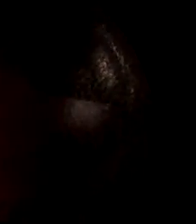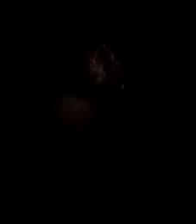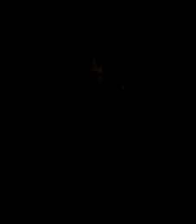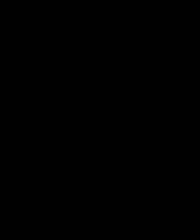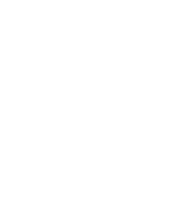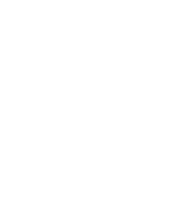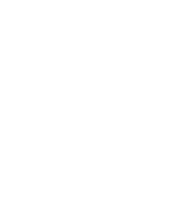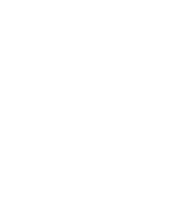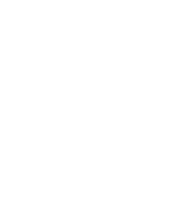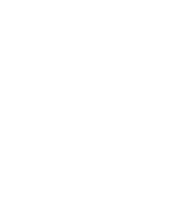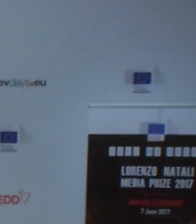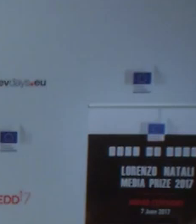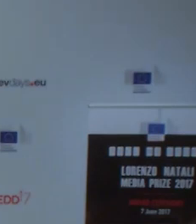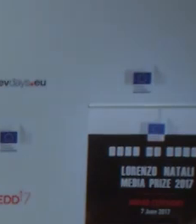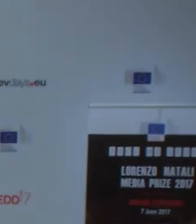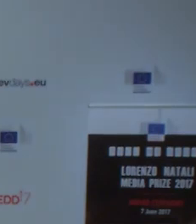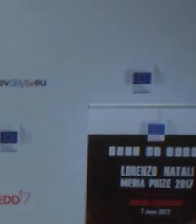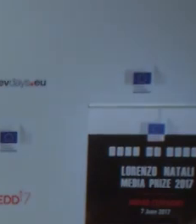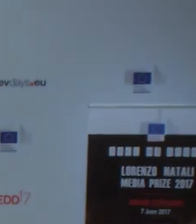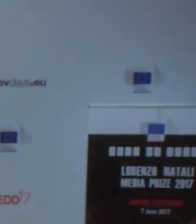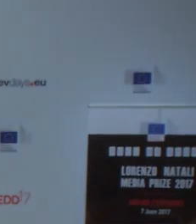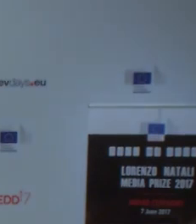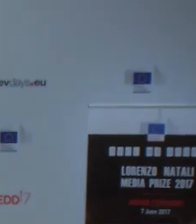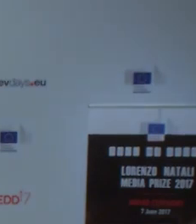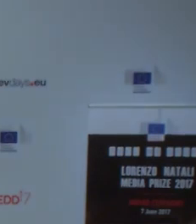monde. Please come to the stage.